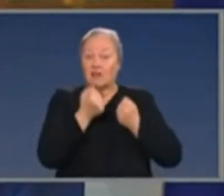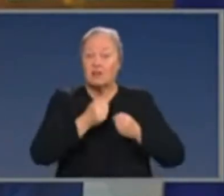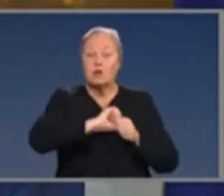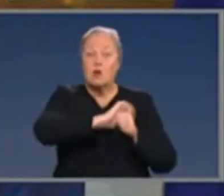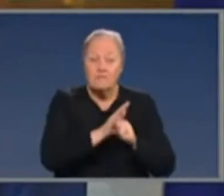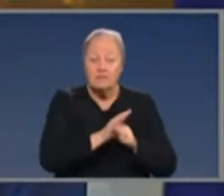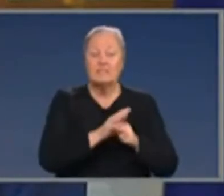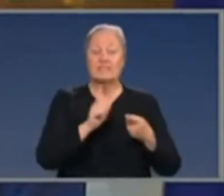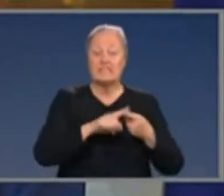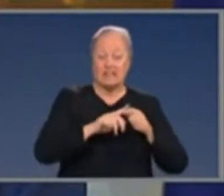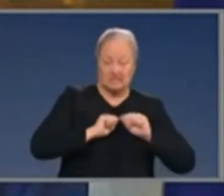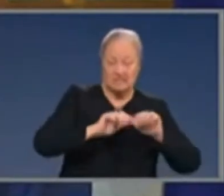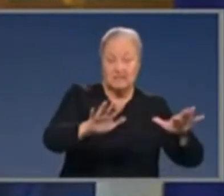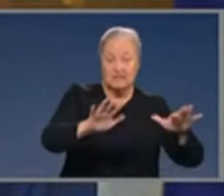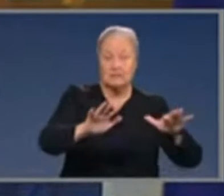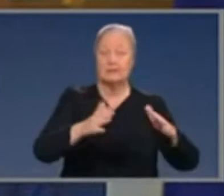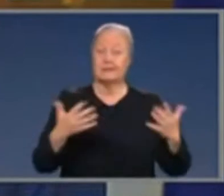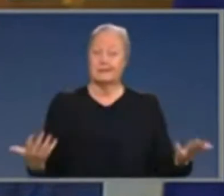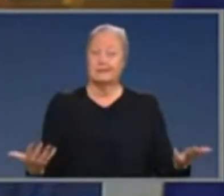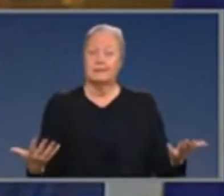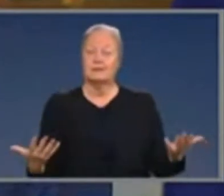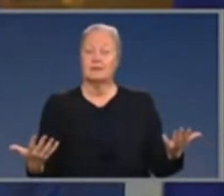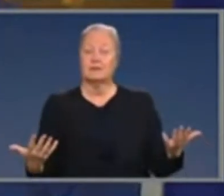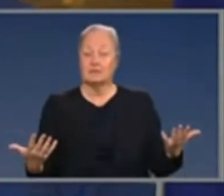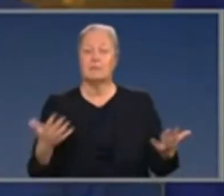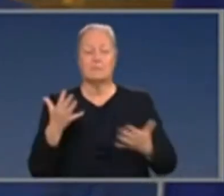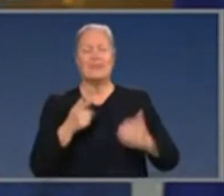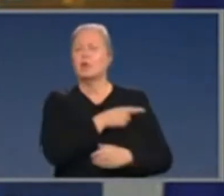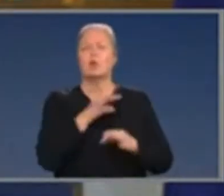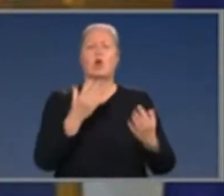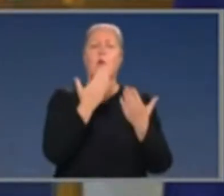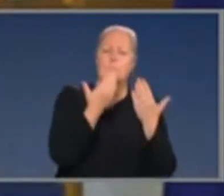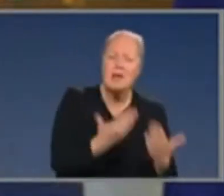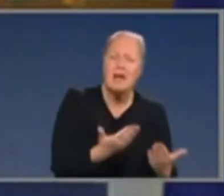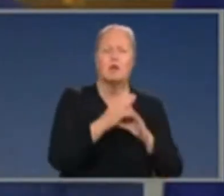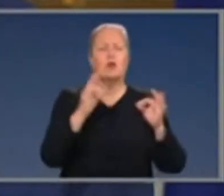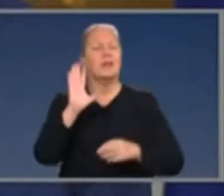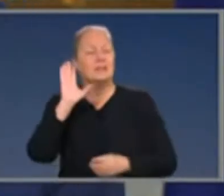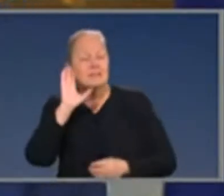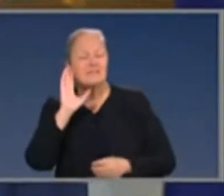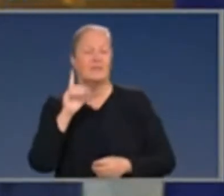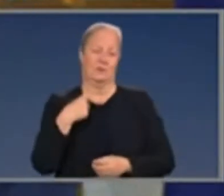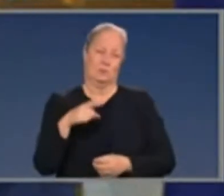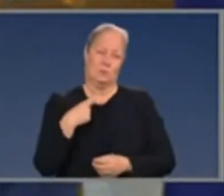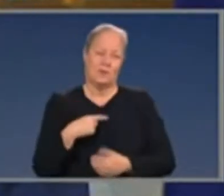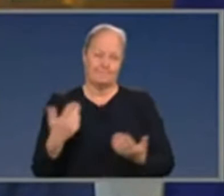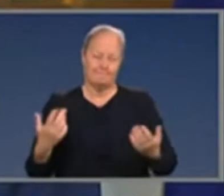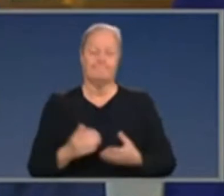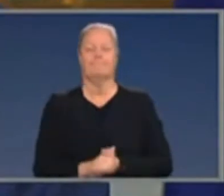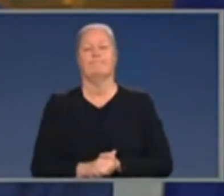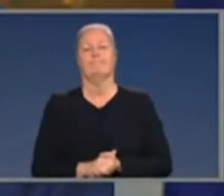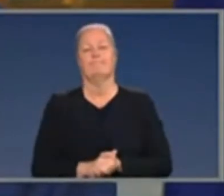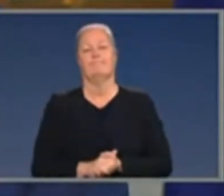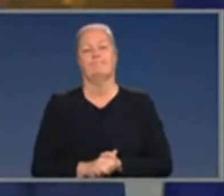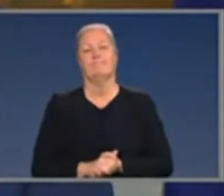community. That's the consequence of not doing the right thing if that is happening. I will